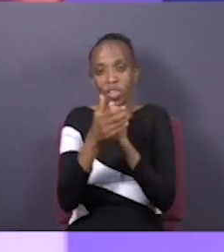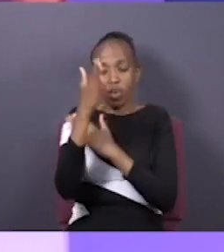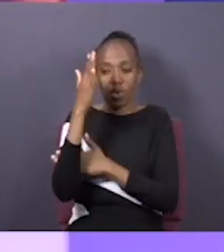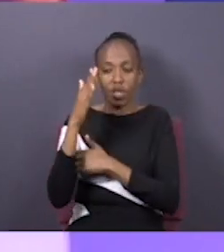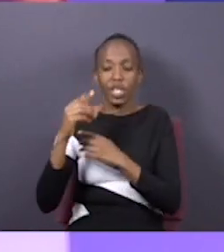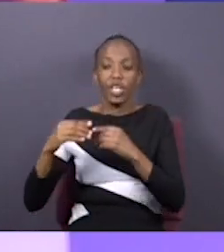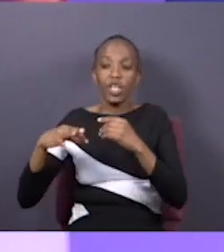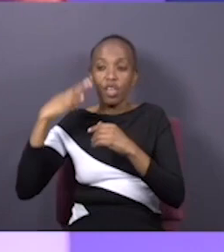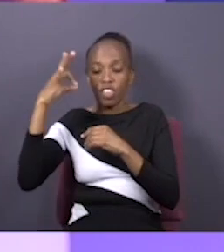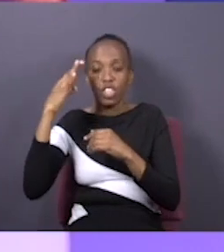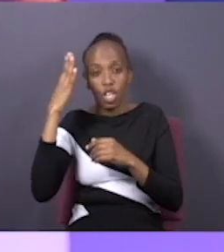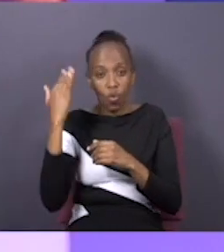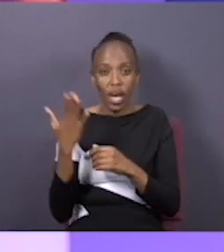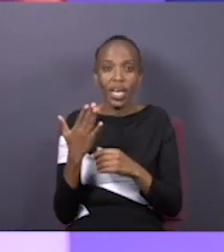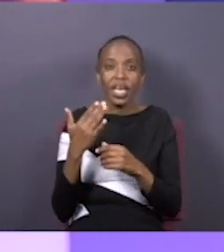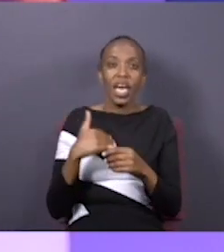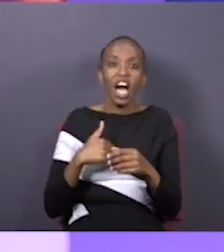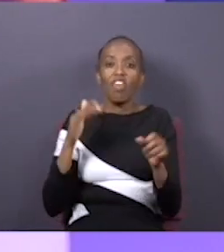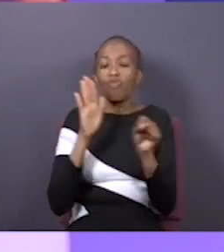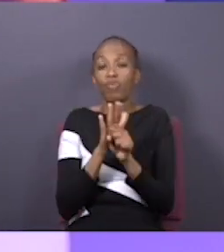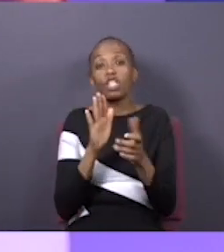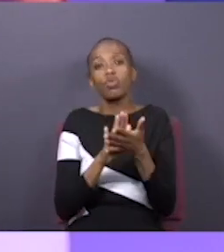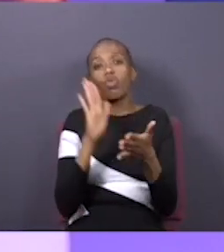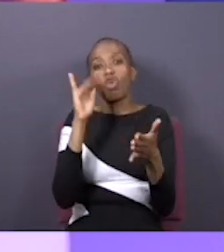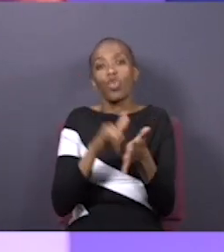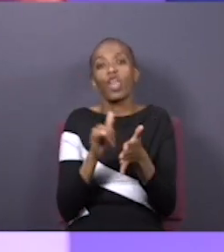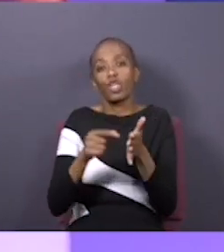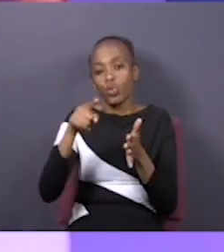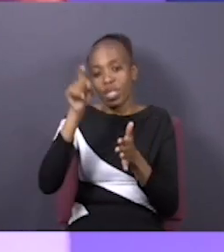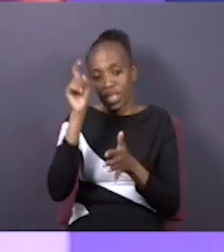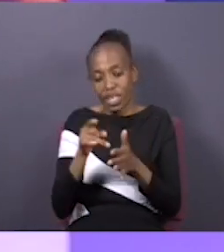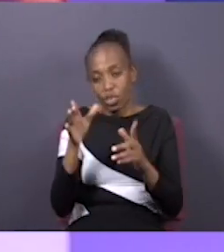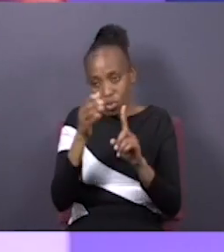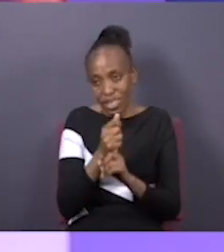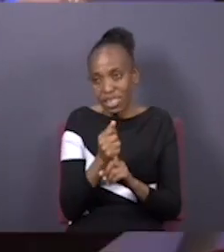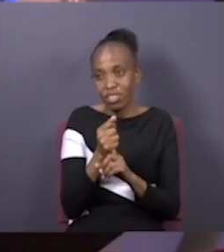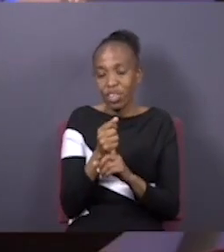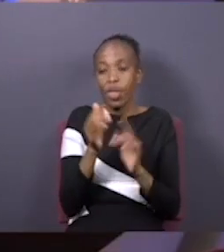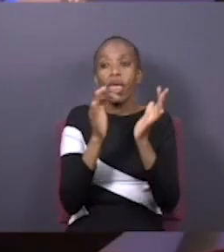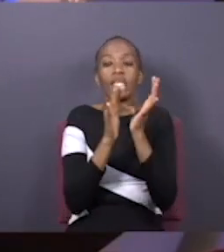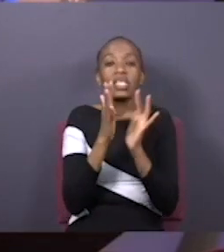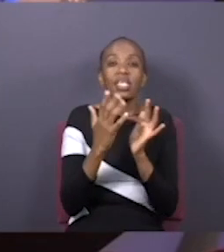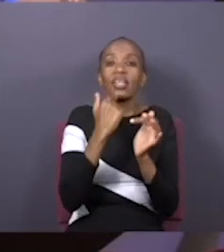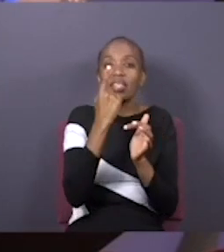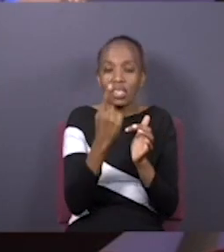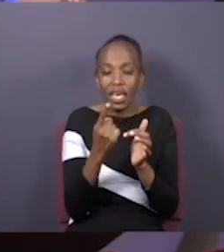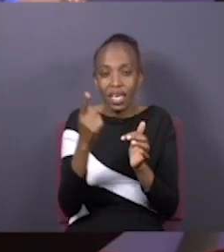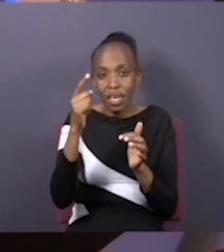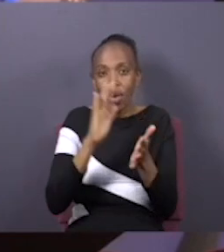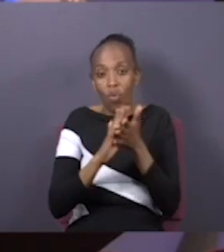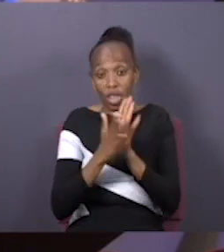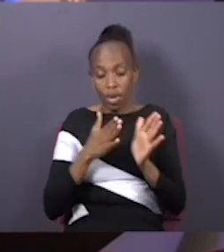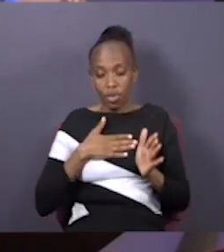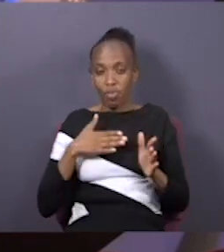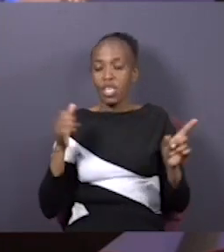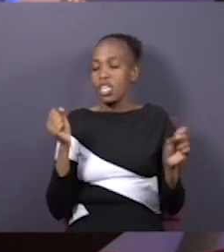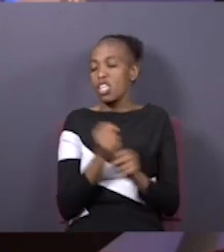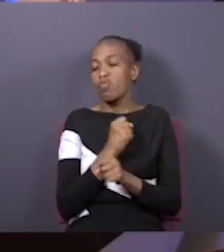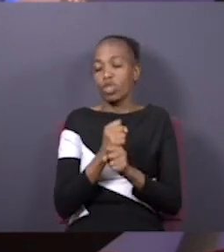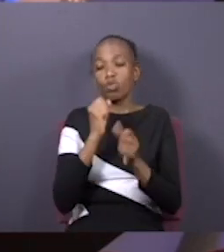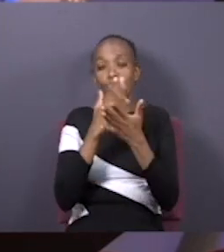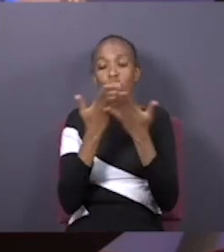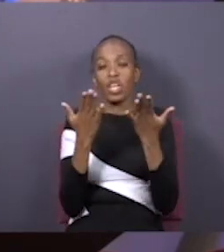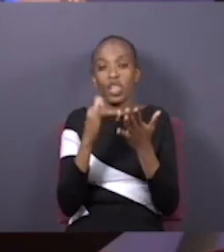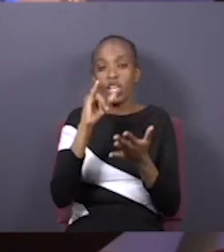in the coming year, because there is much more that we need to achieve. Jesus said, without me, you can do